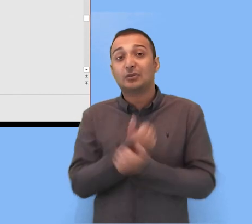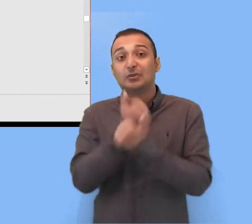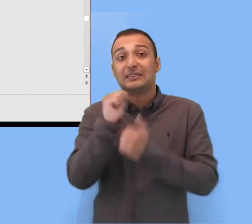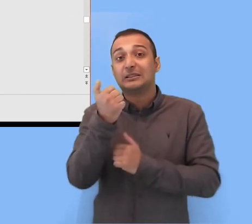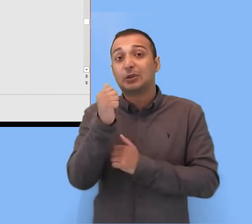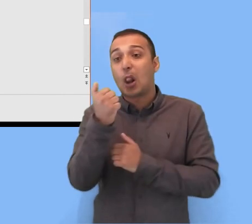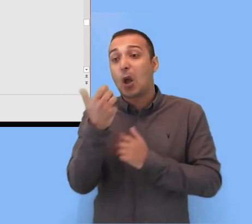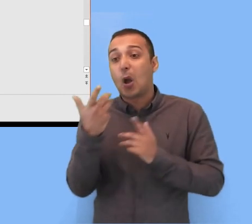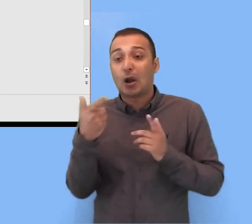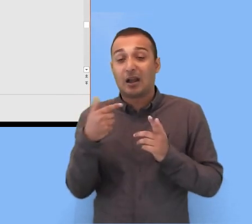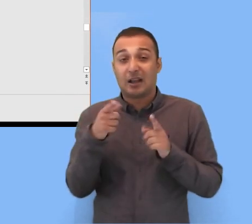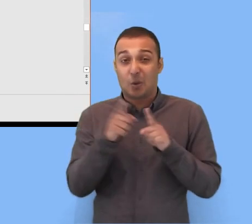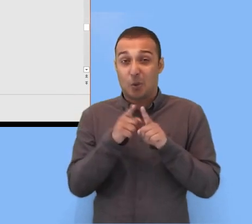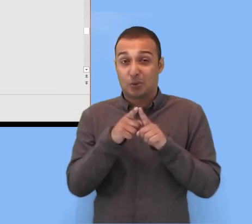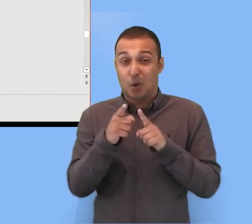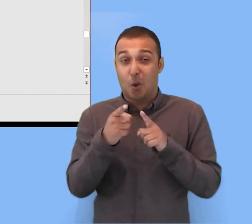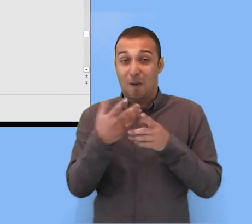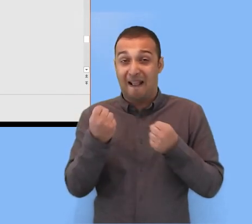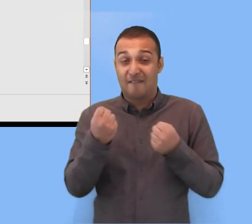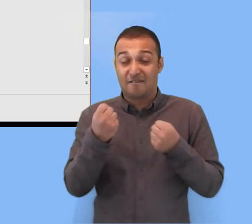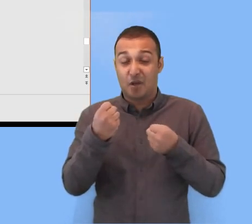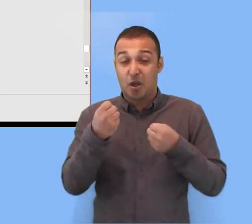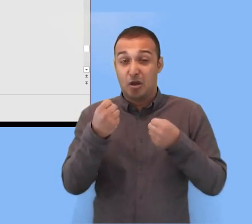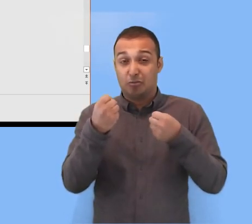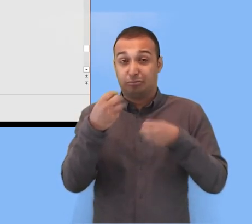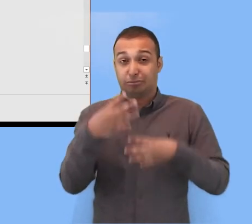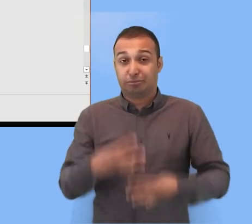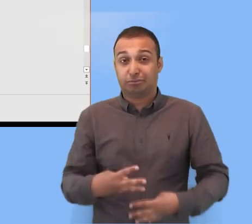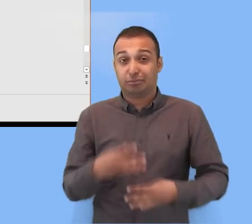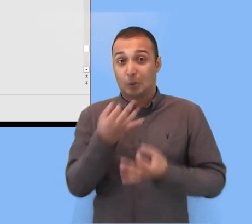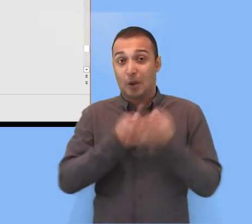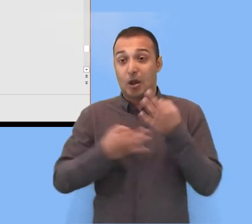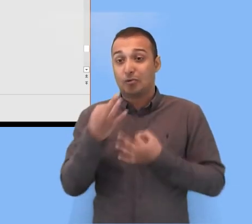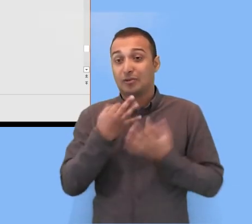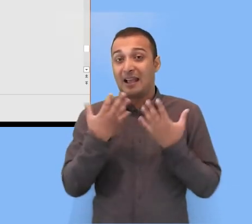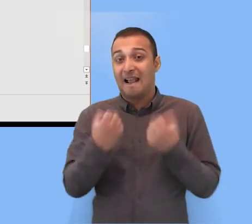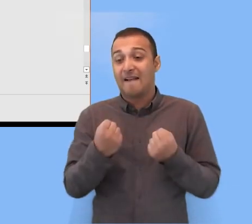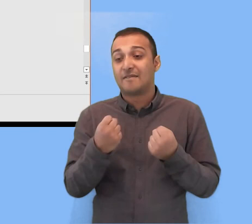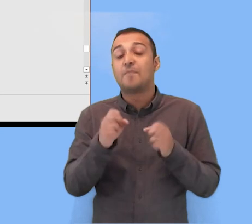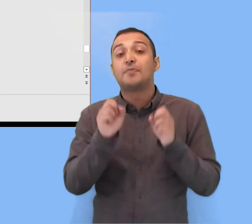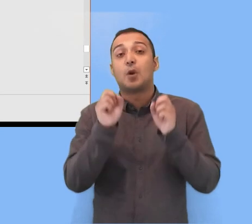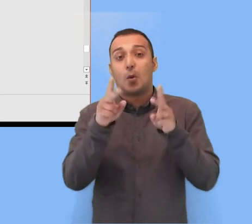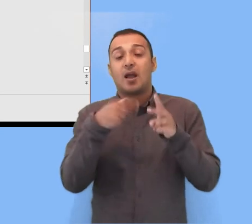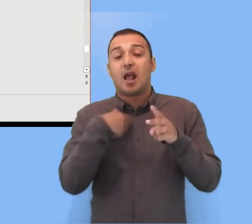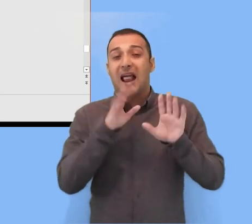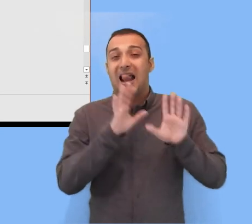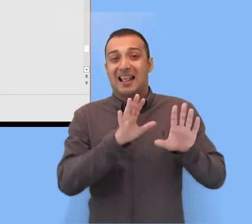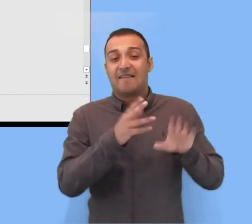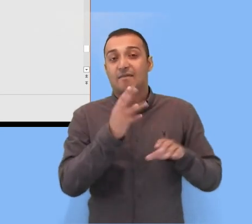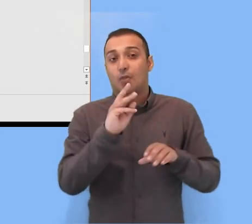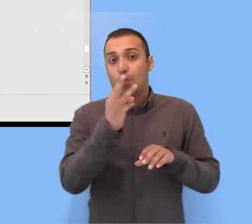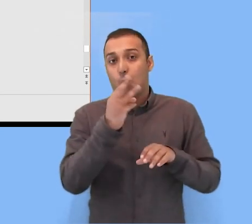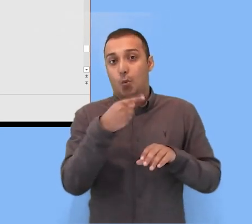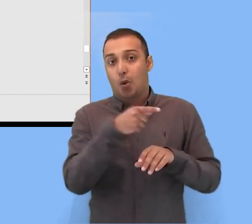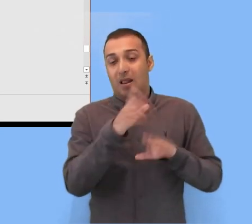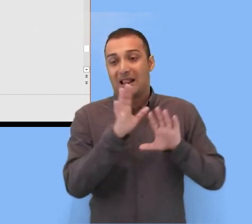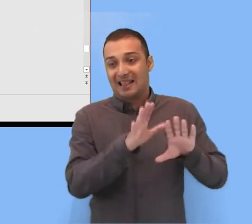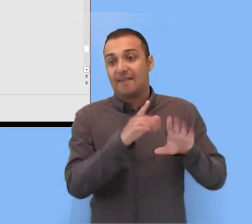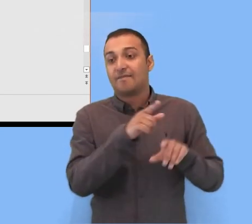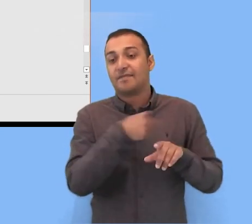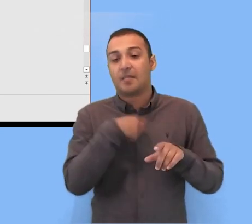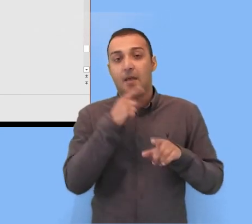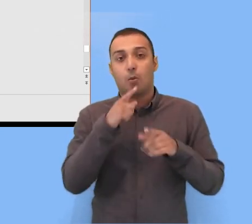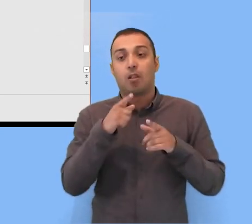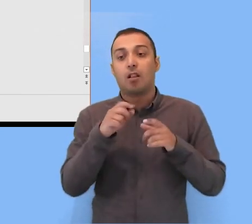host of questions that people have been asking you. Right. Okay. So I'll leave out the third mum, and I'll just